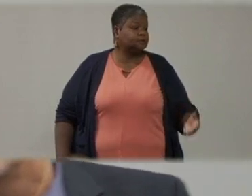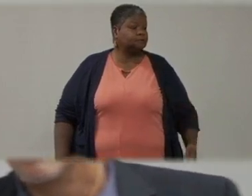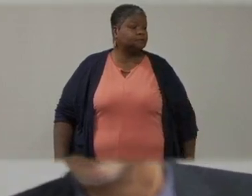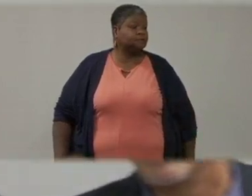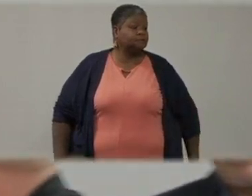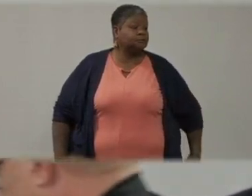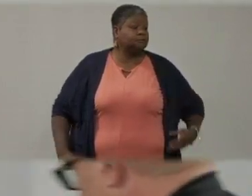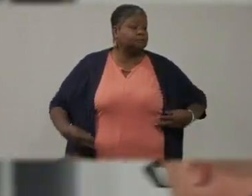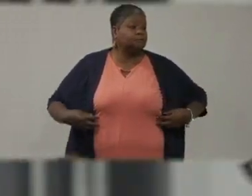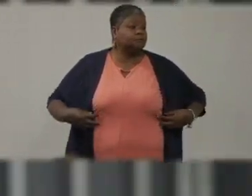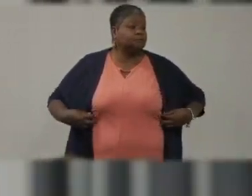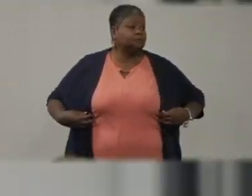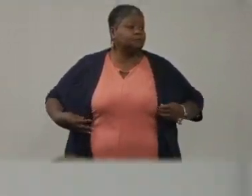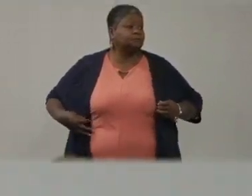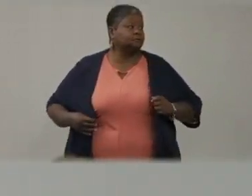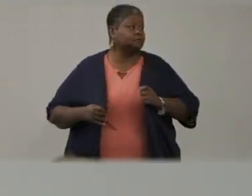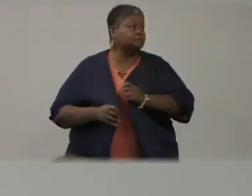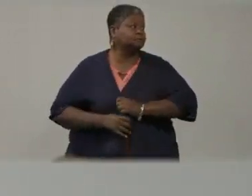Got